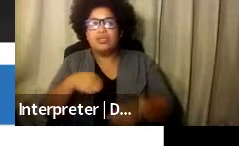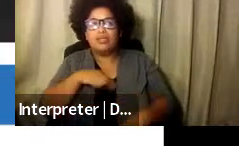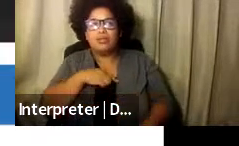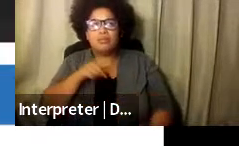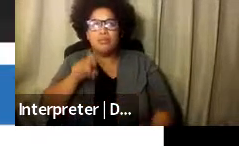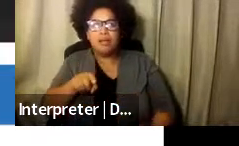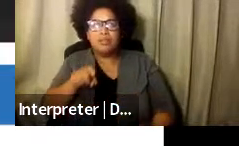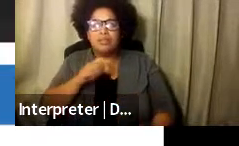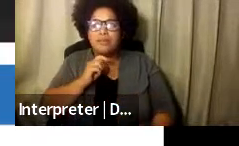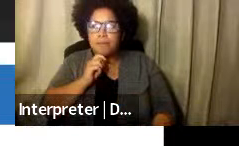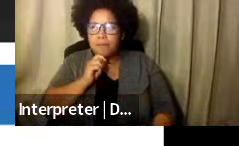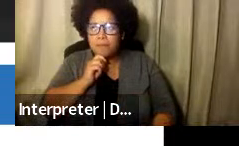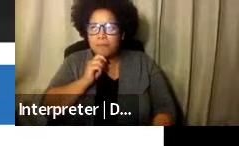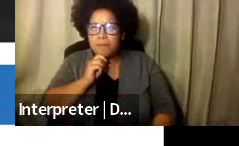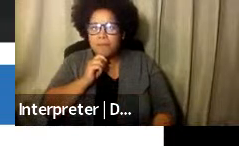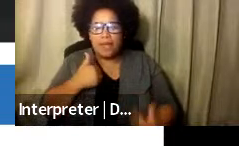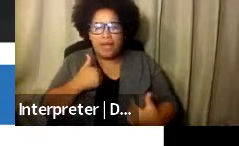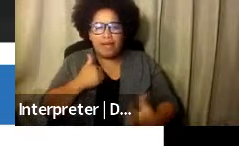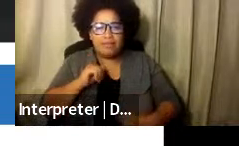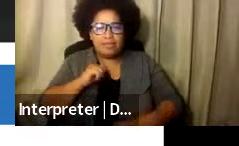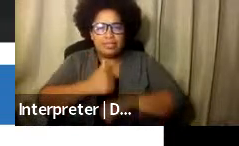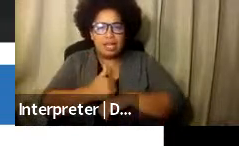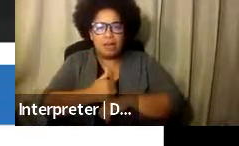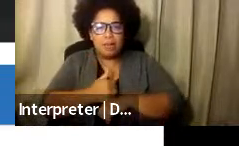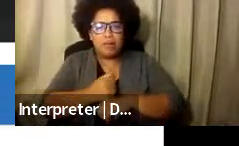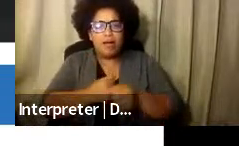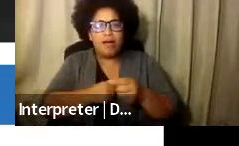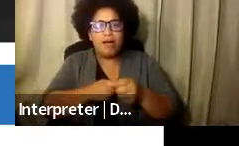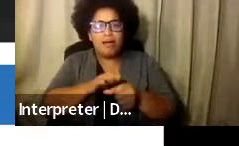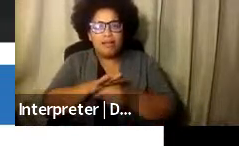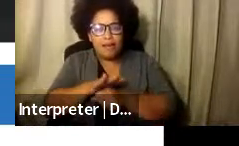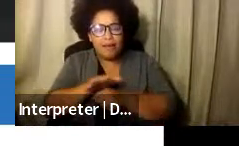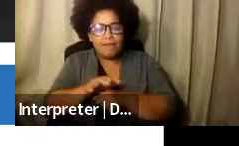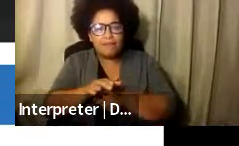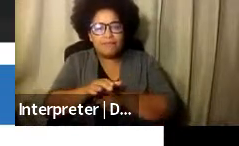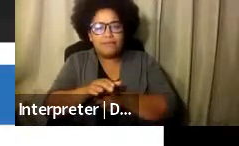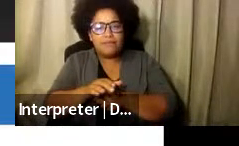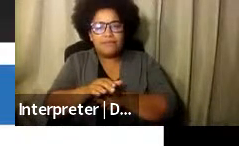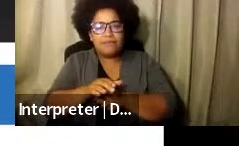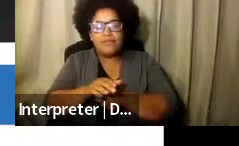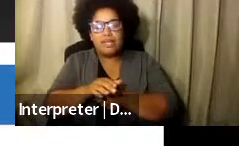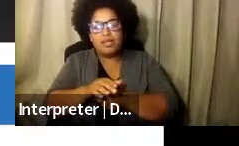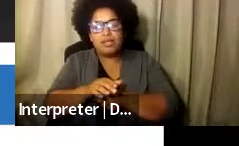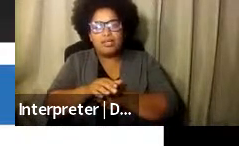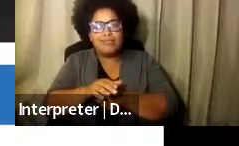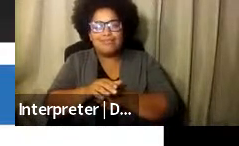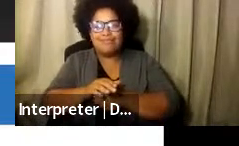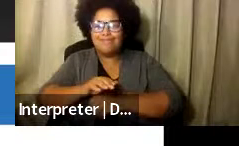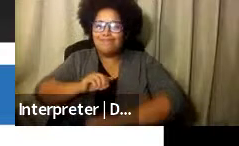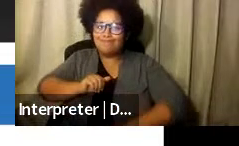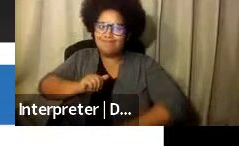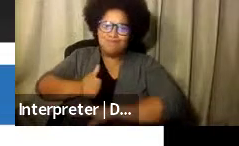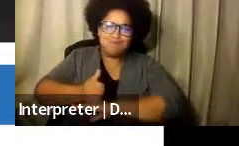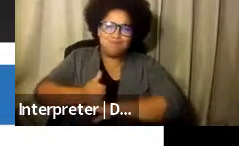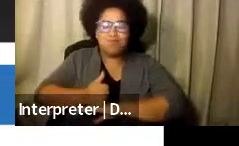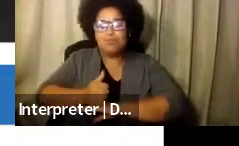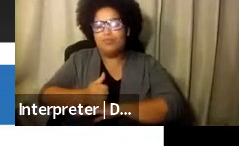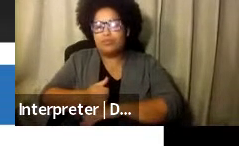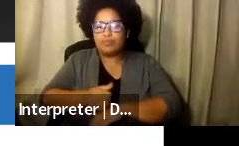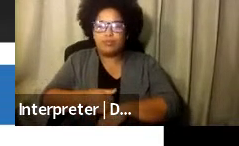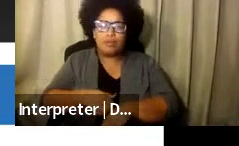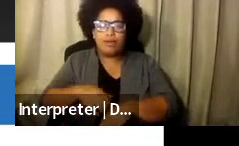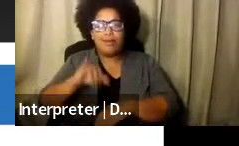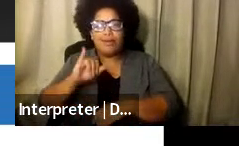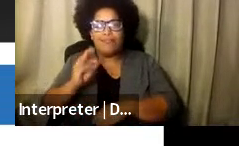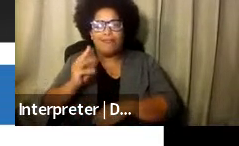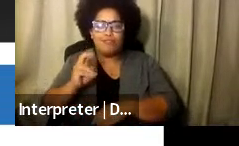to have in place enough infrastructure as time goes on and as we ramp down slowly beyond